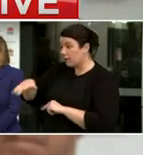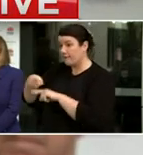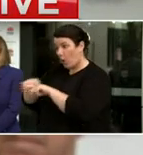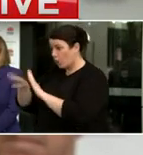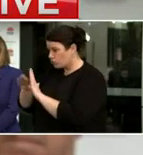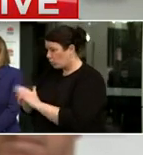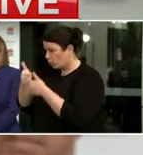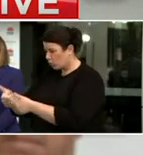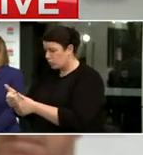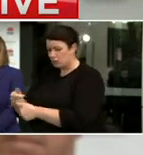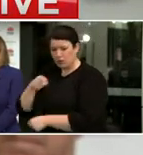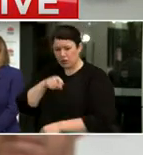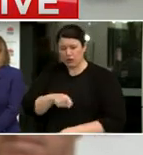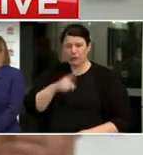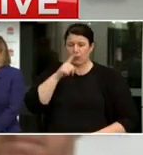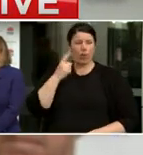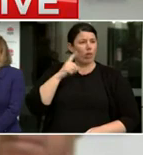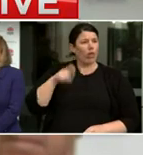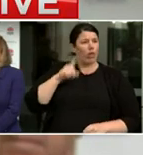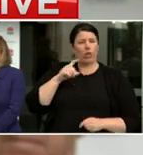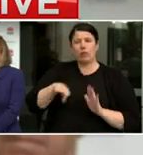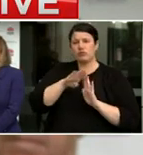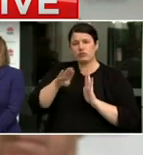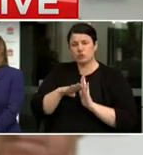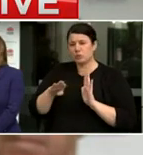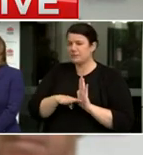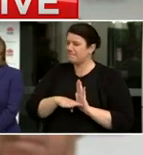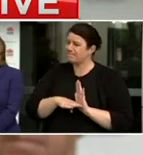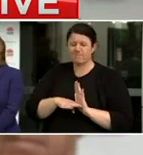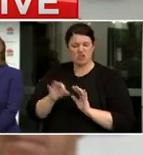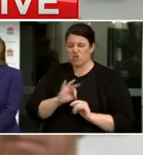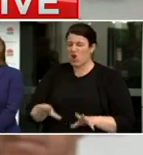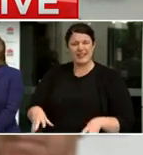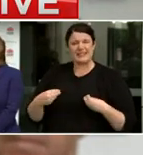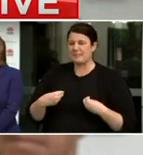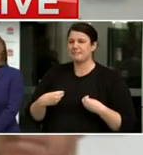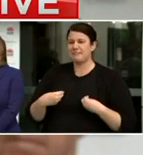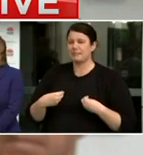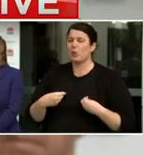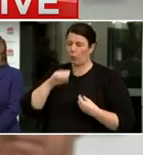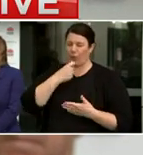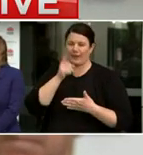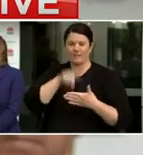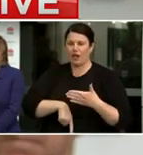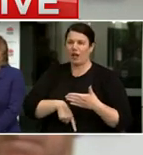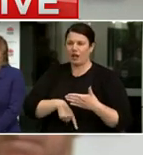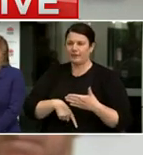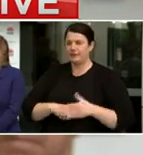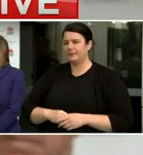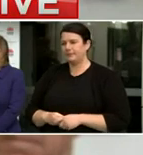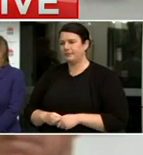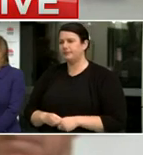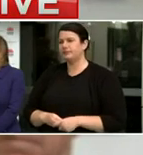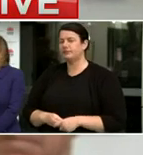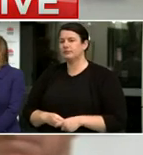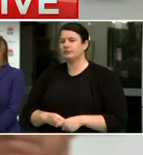reasonable consideration with the situation that we're faced with COVID-19, police will take action. I also know